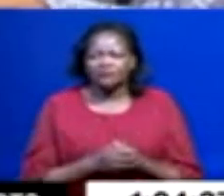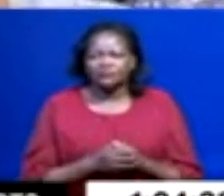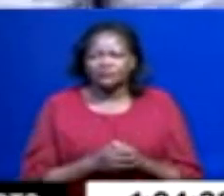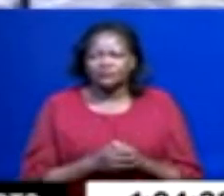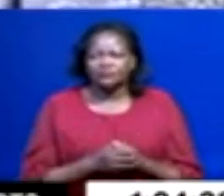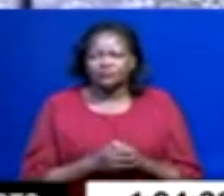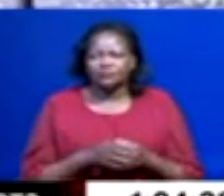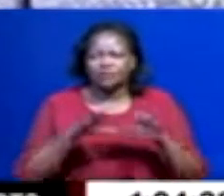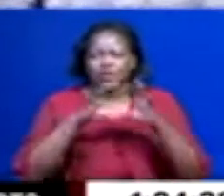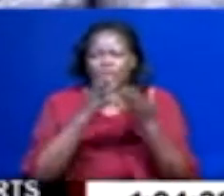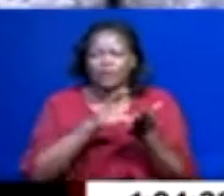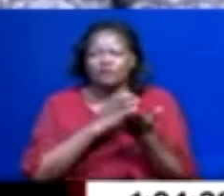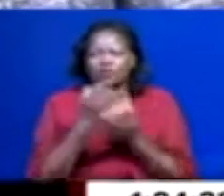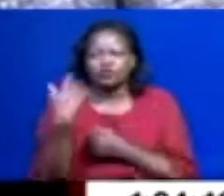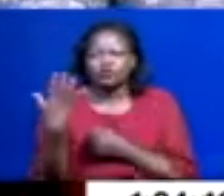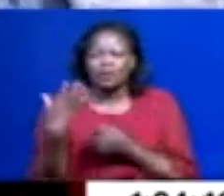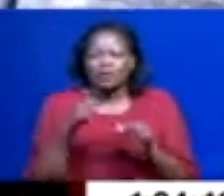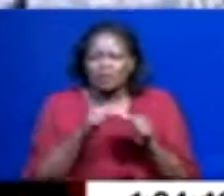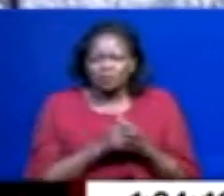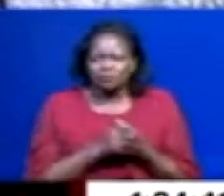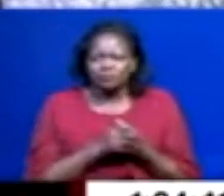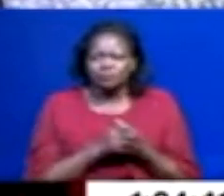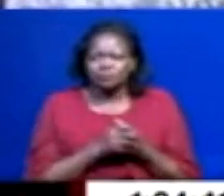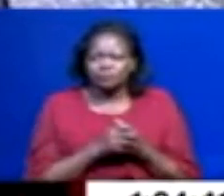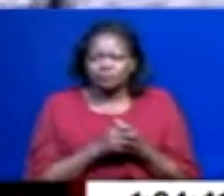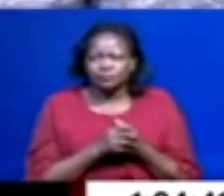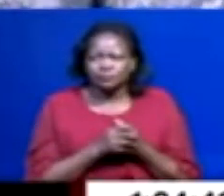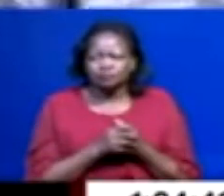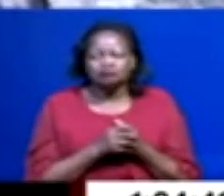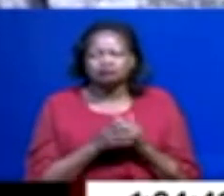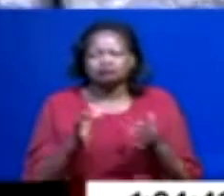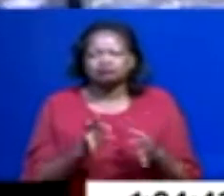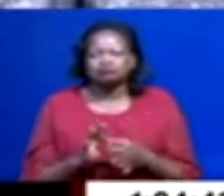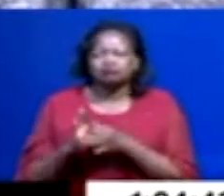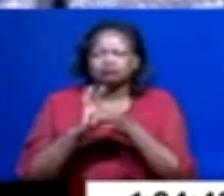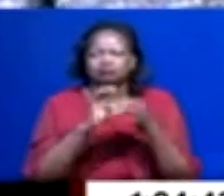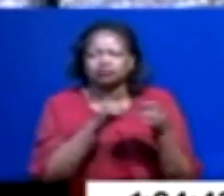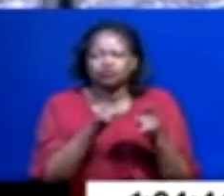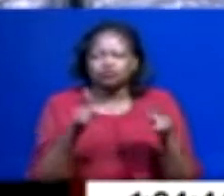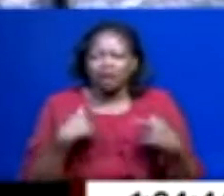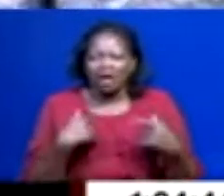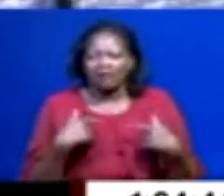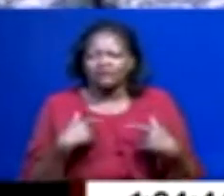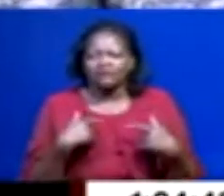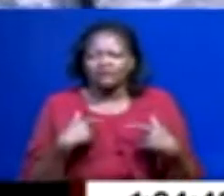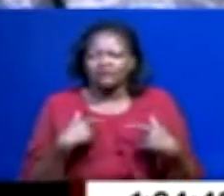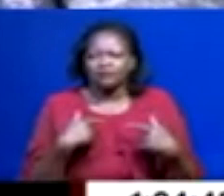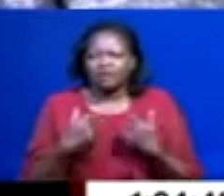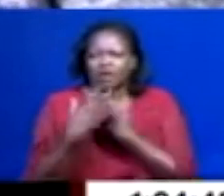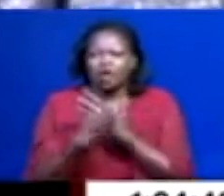the Global Fund documents in terms of their grant confirmation. You have a copy